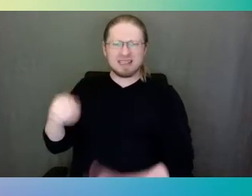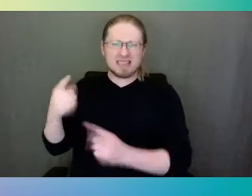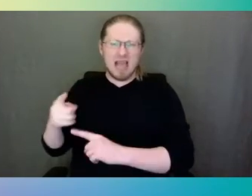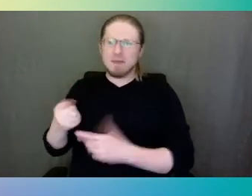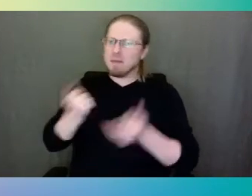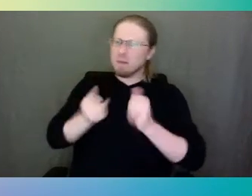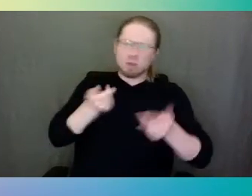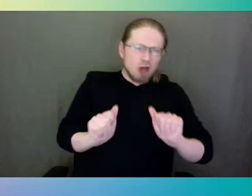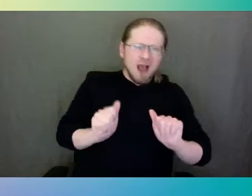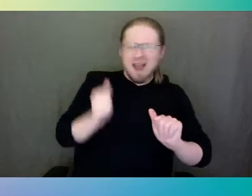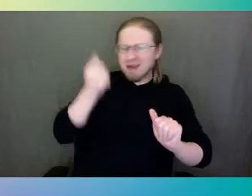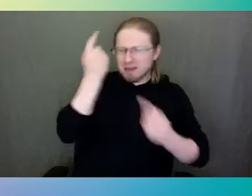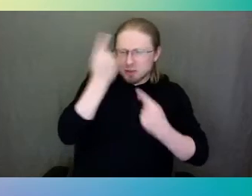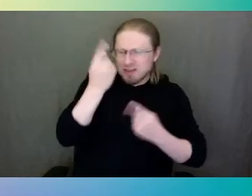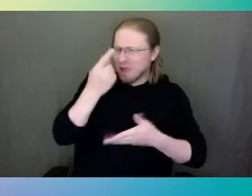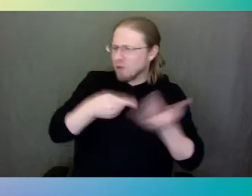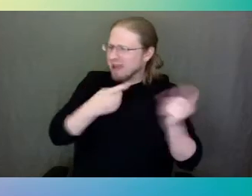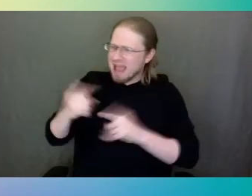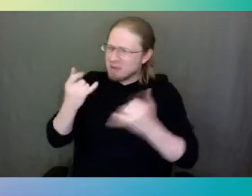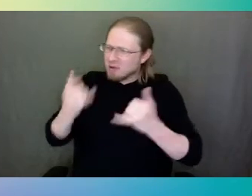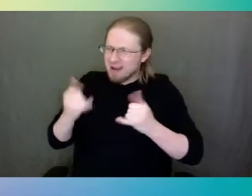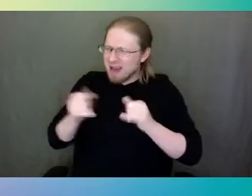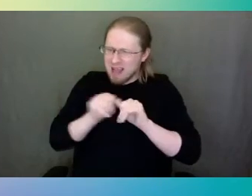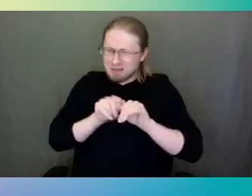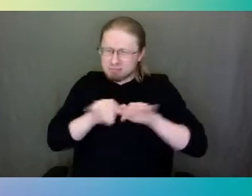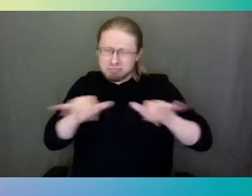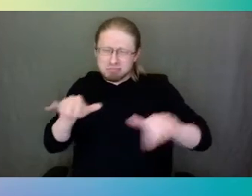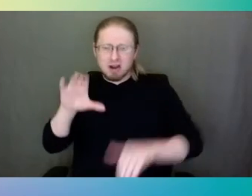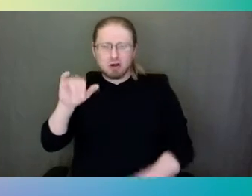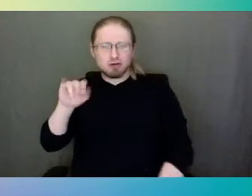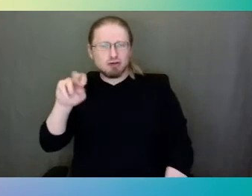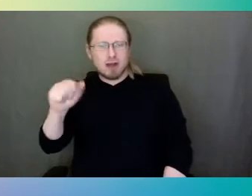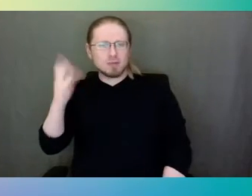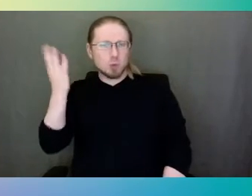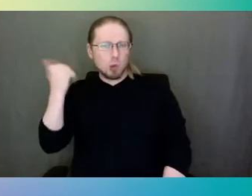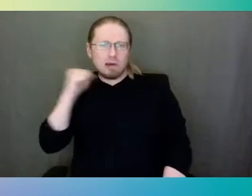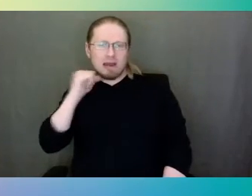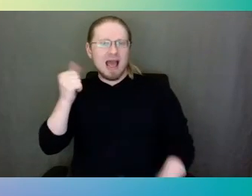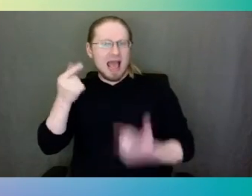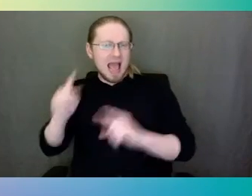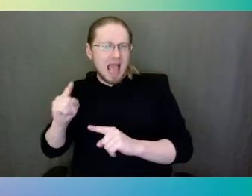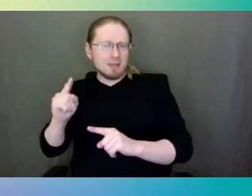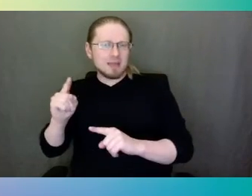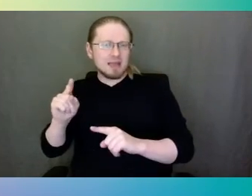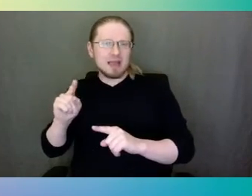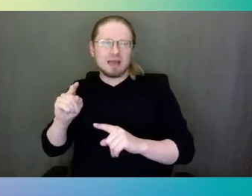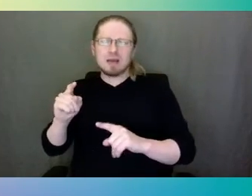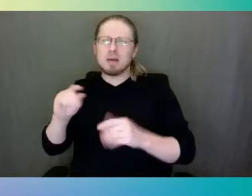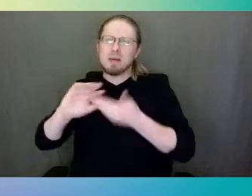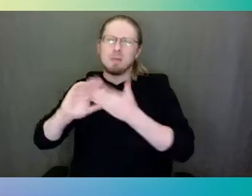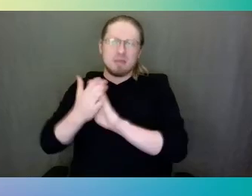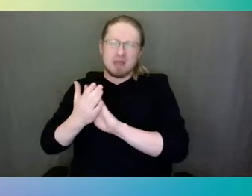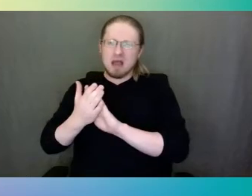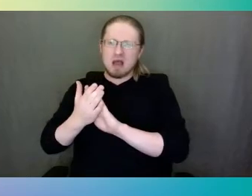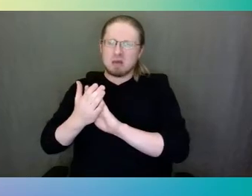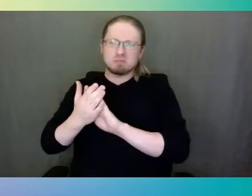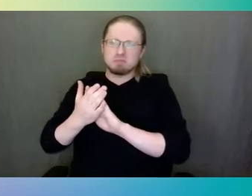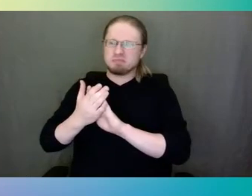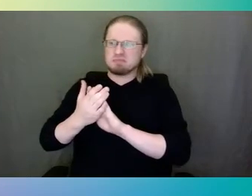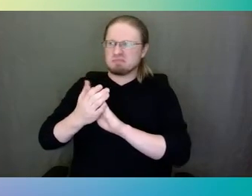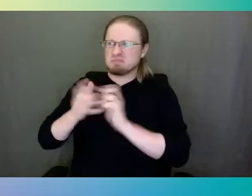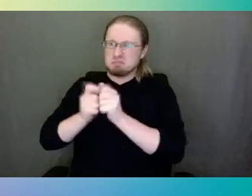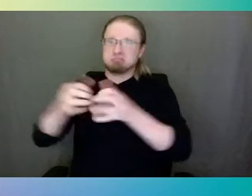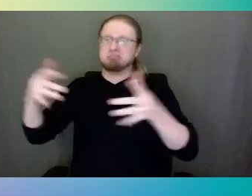and the crimes that weren't happening were exaggerating, but they needed someone to blame. And the person